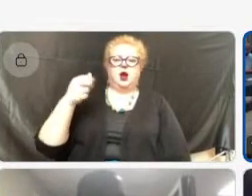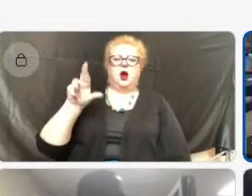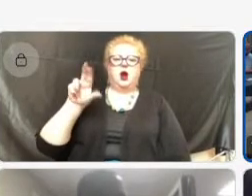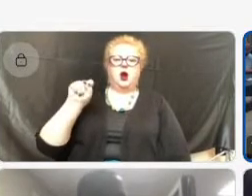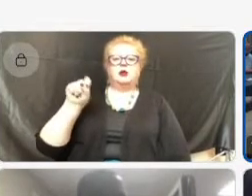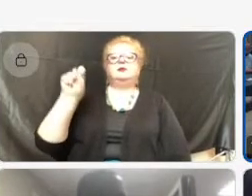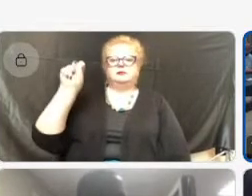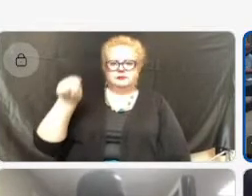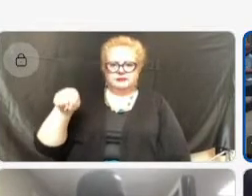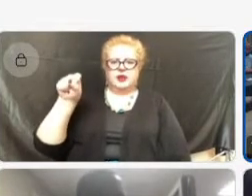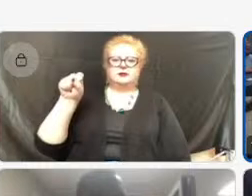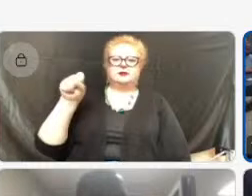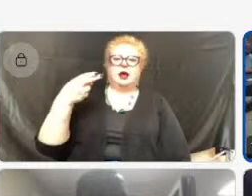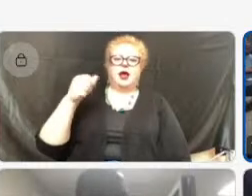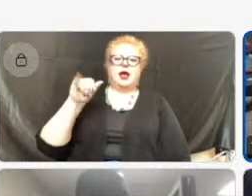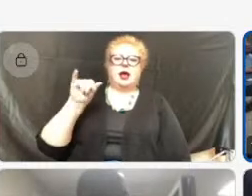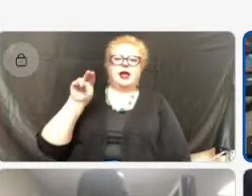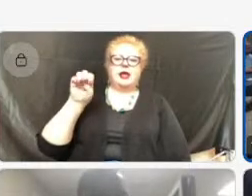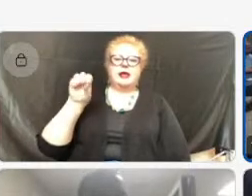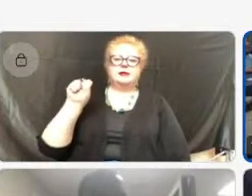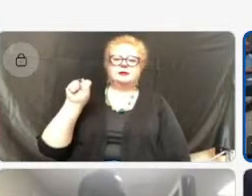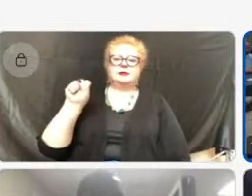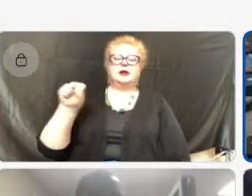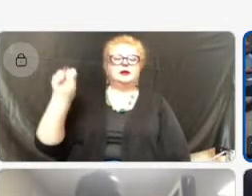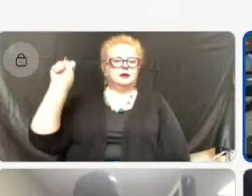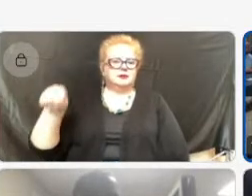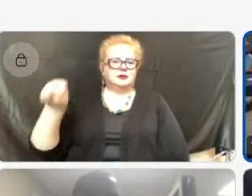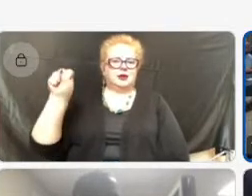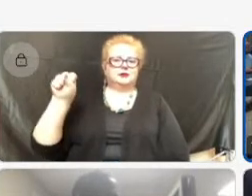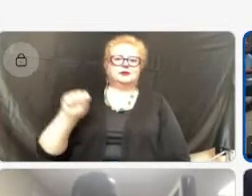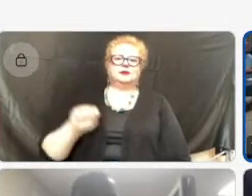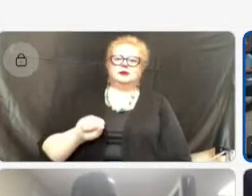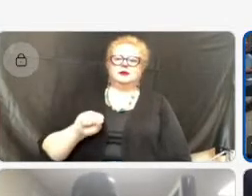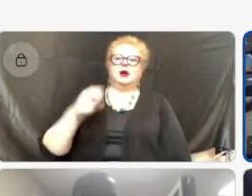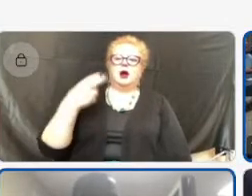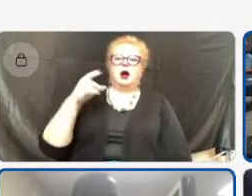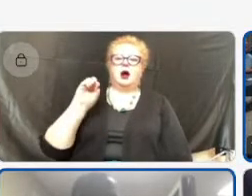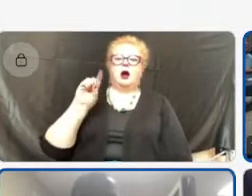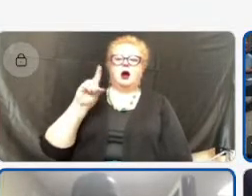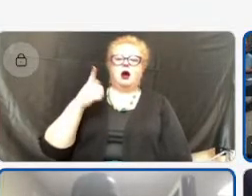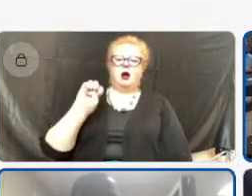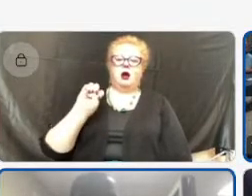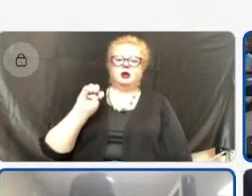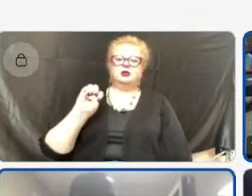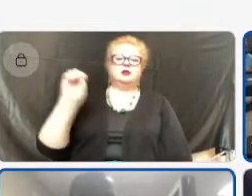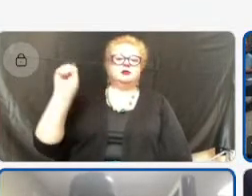Yes. Haynes, Yes. Hodge,